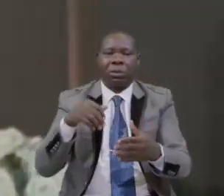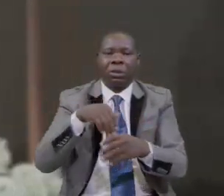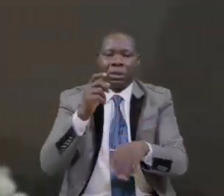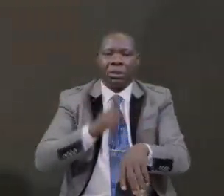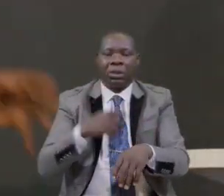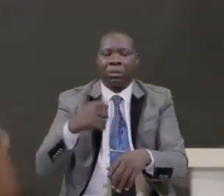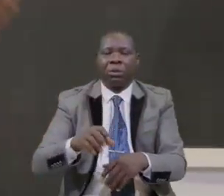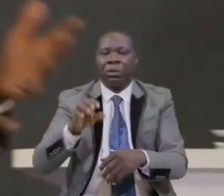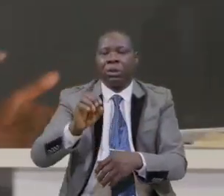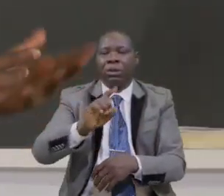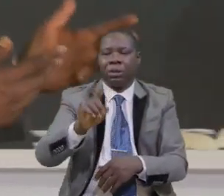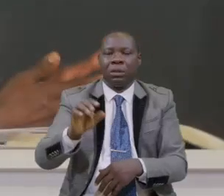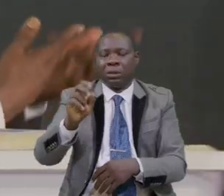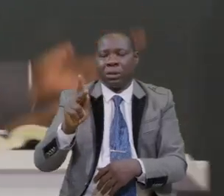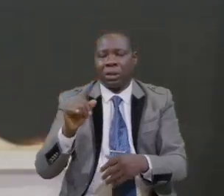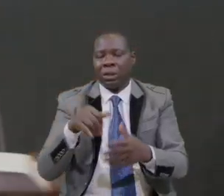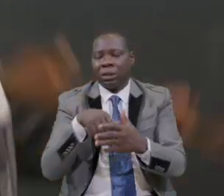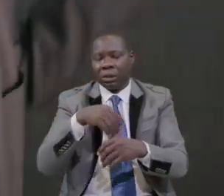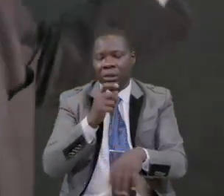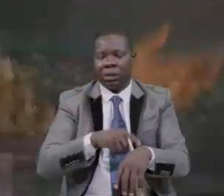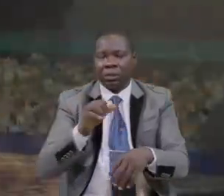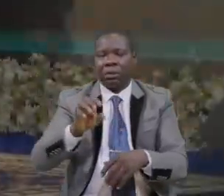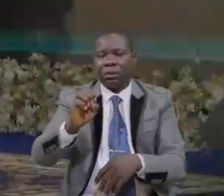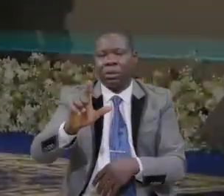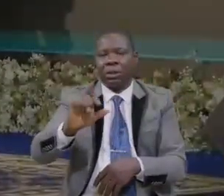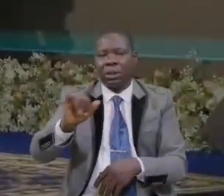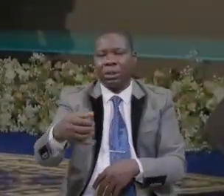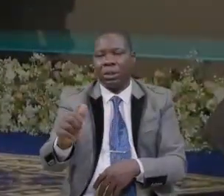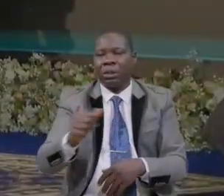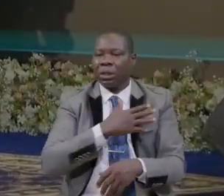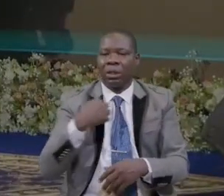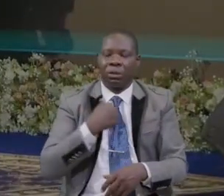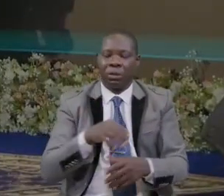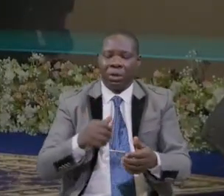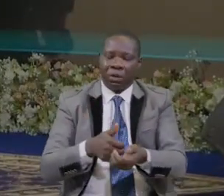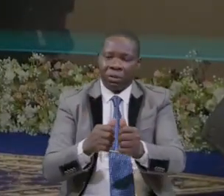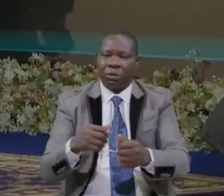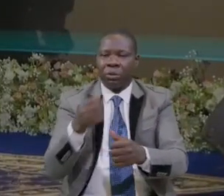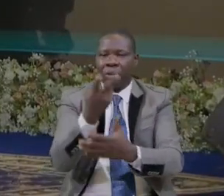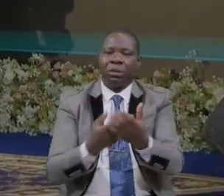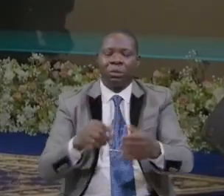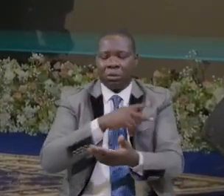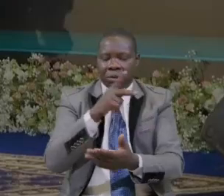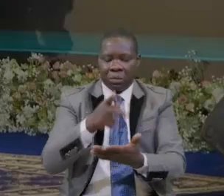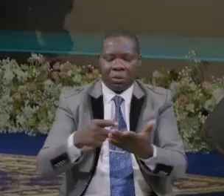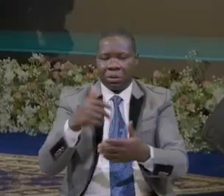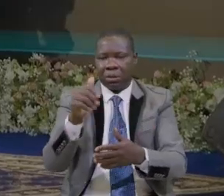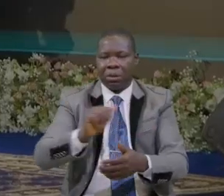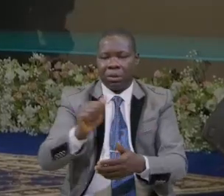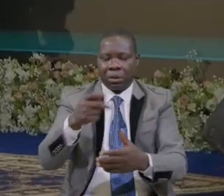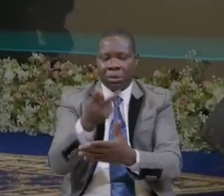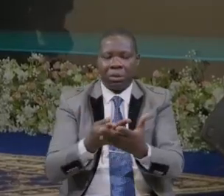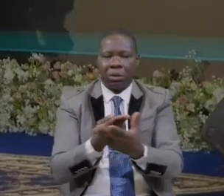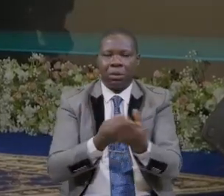time of Elijah. And then we follow through and we say, a double portion. But you know what? When God